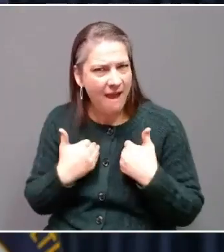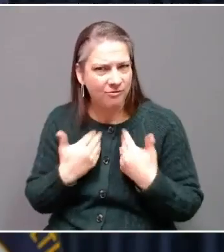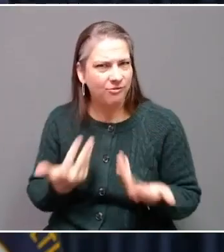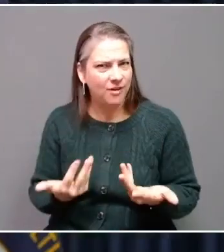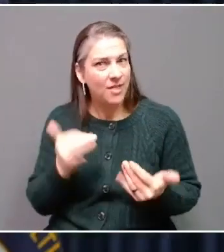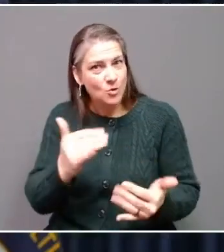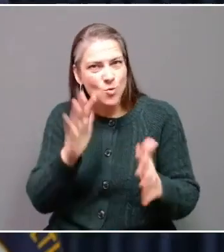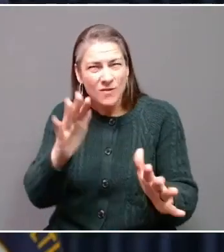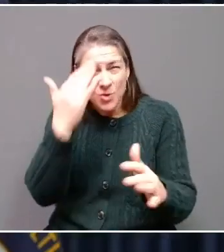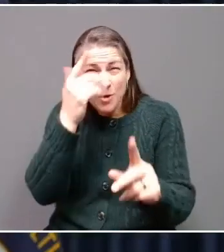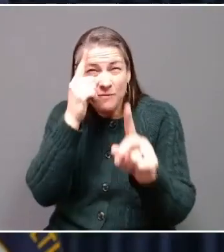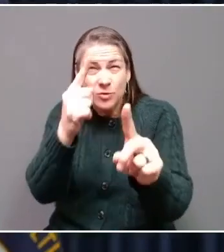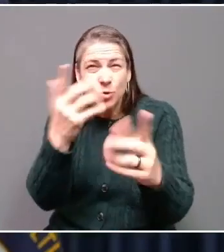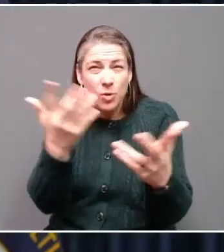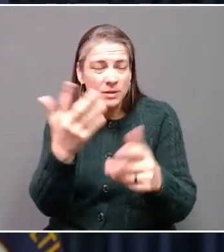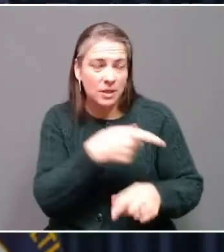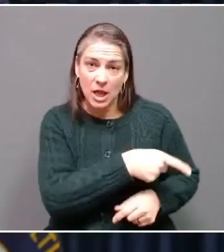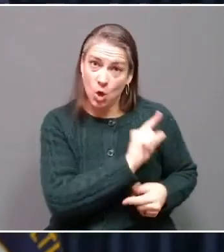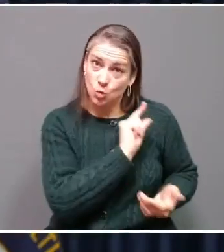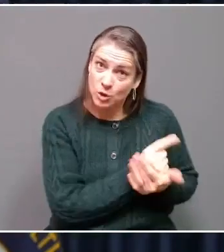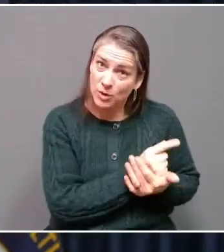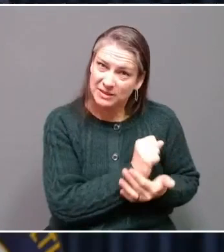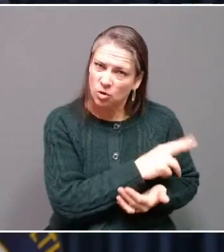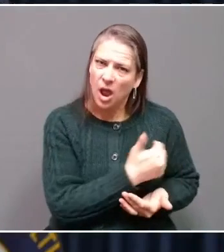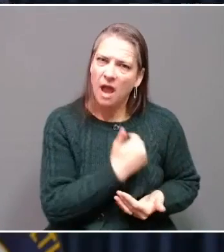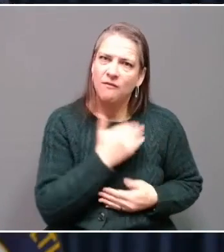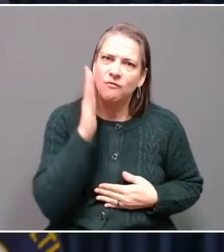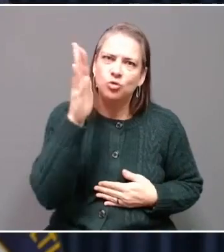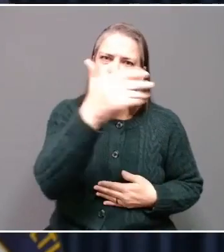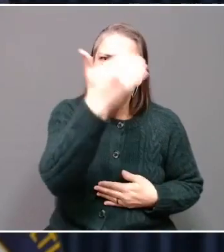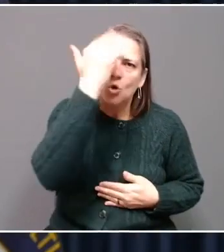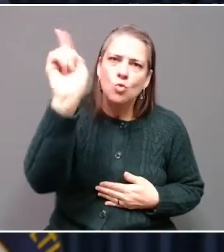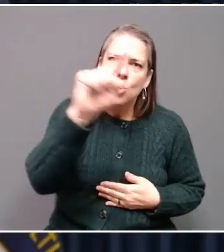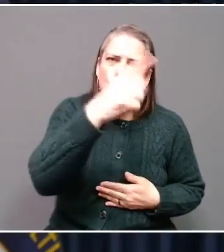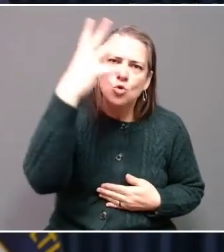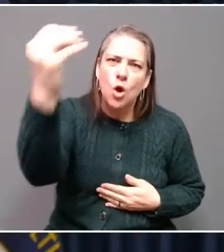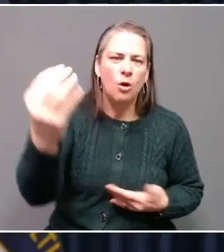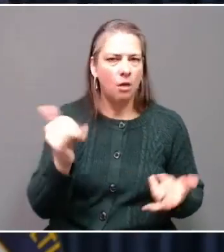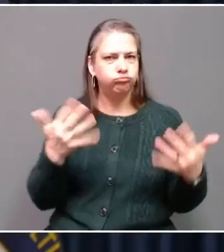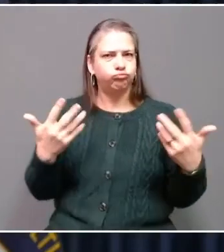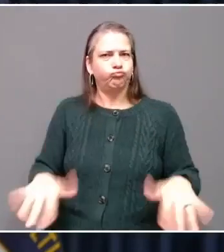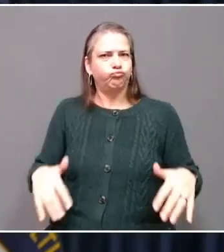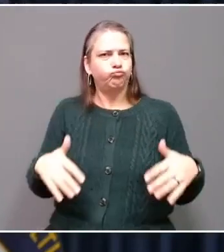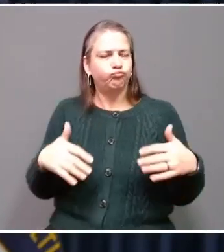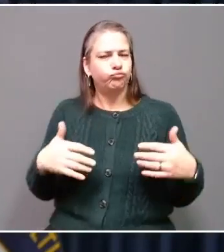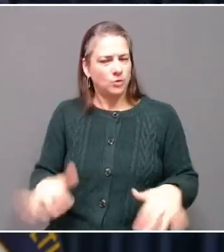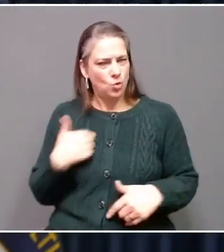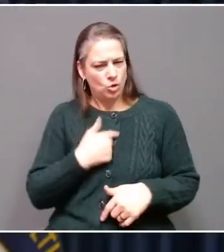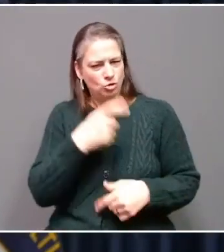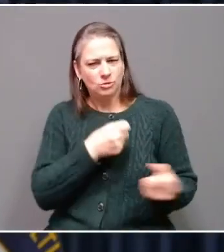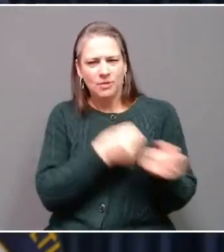high school senior having a path. I think that's something that we should all be able to get behind. And I want to thank the General Assembly for